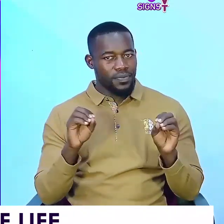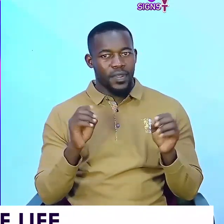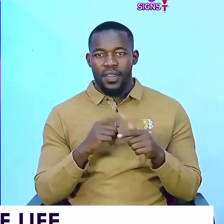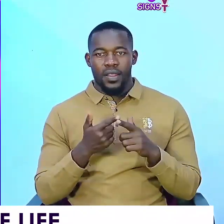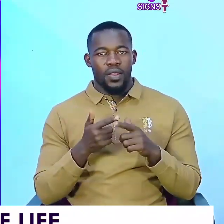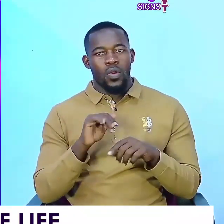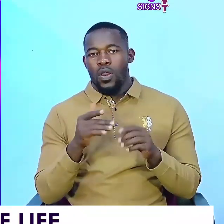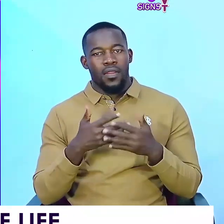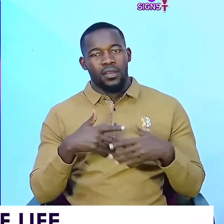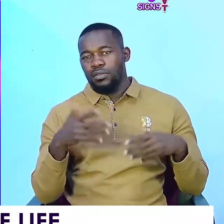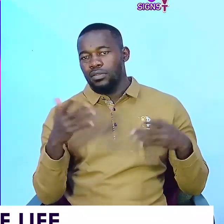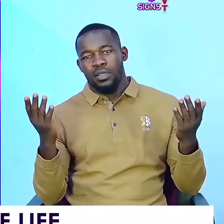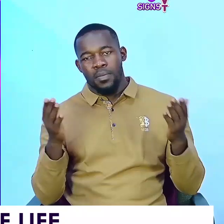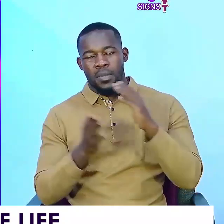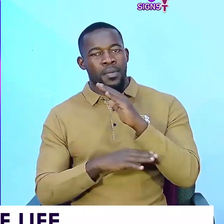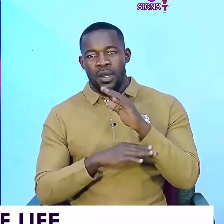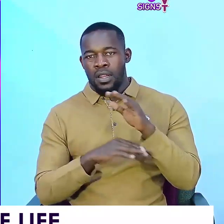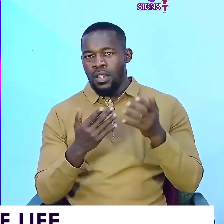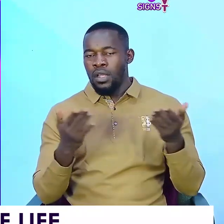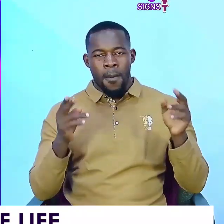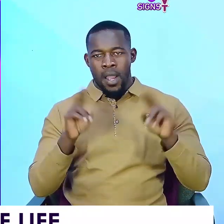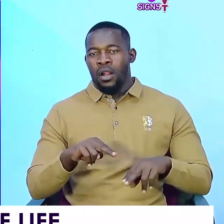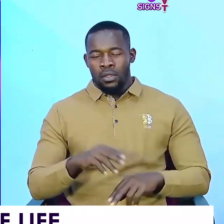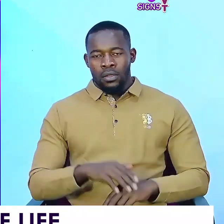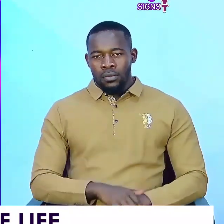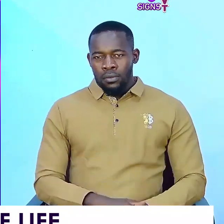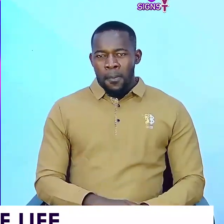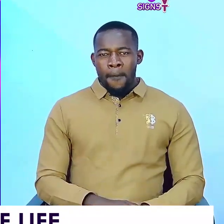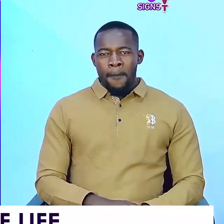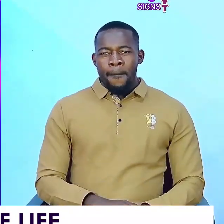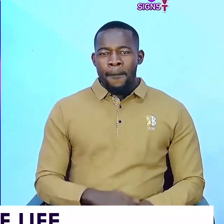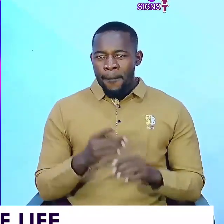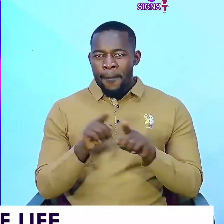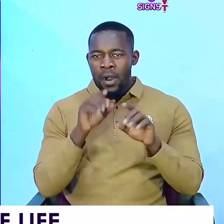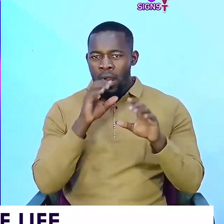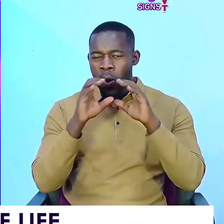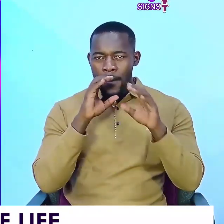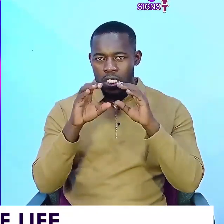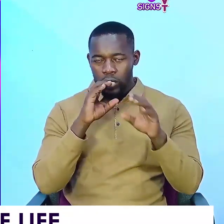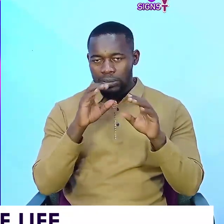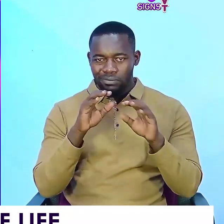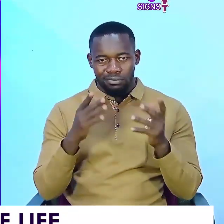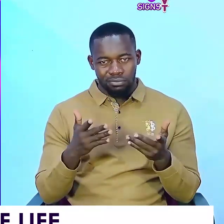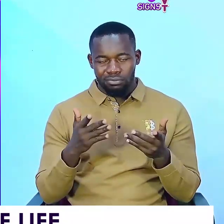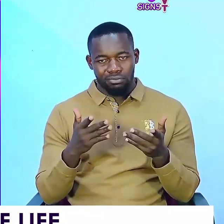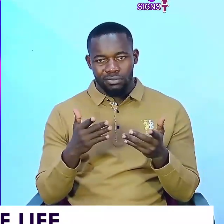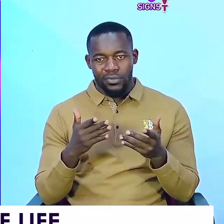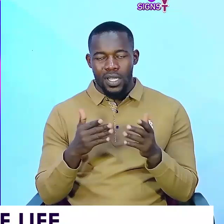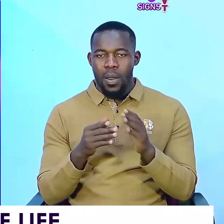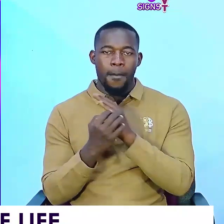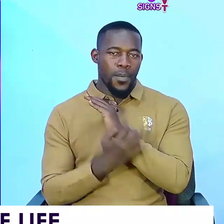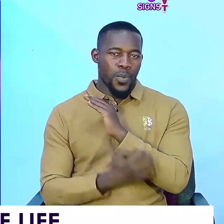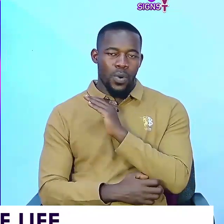goes. And it gets to a point where they feel that just the normal communication, the normal language doesn't work, and that is when they find